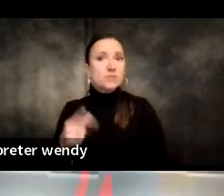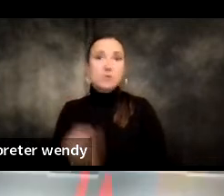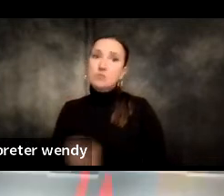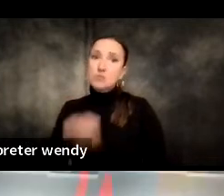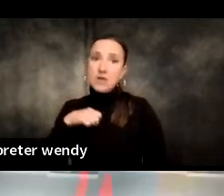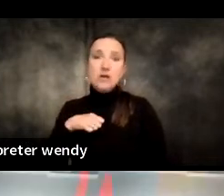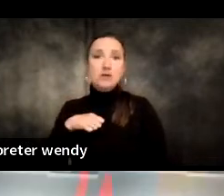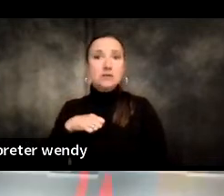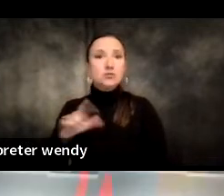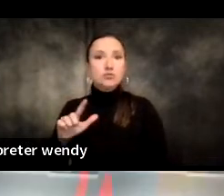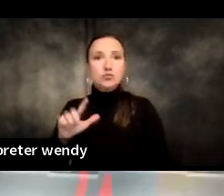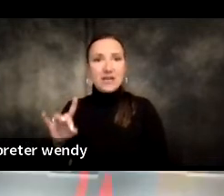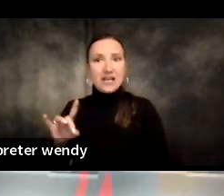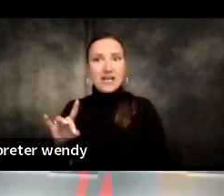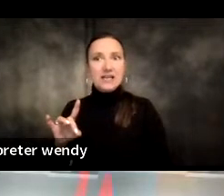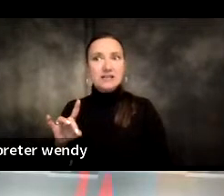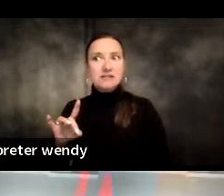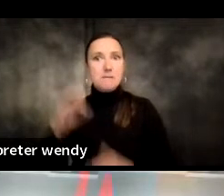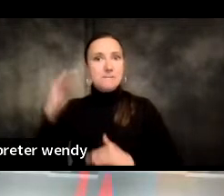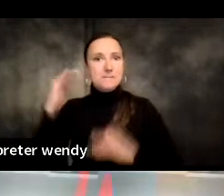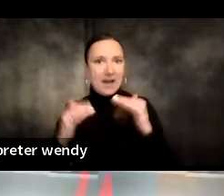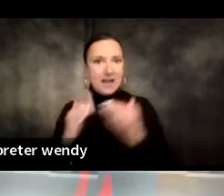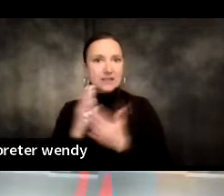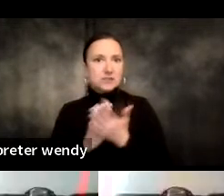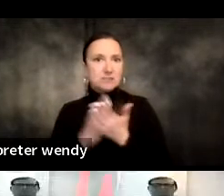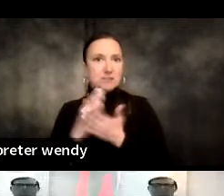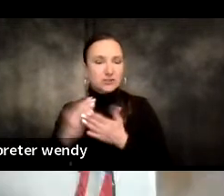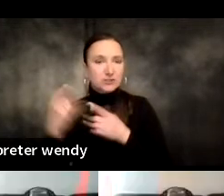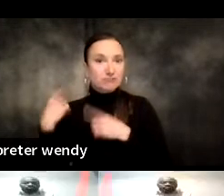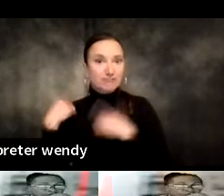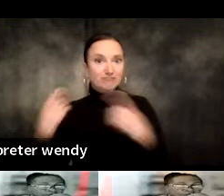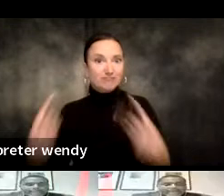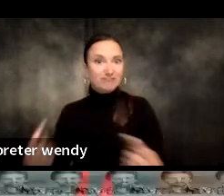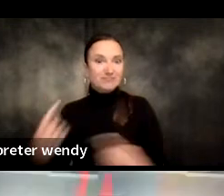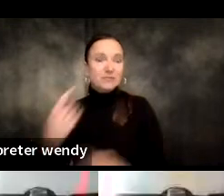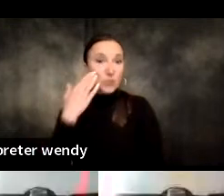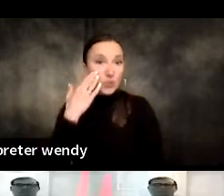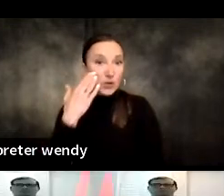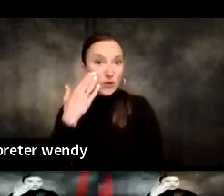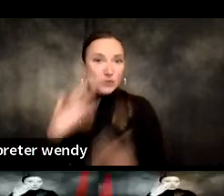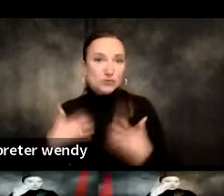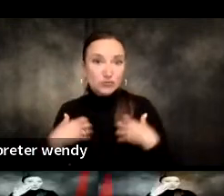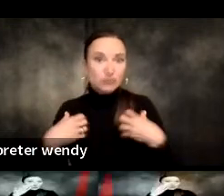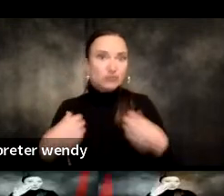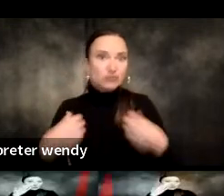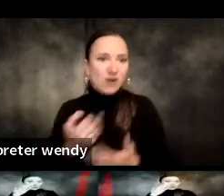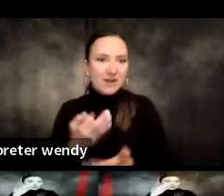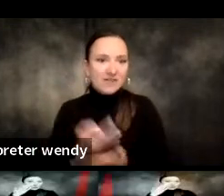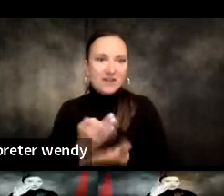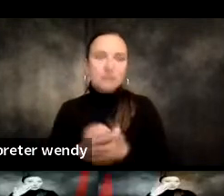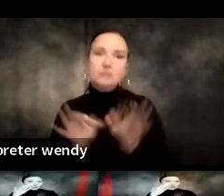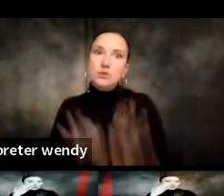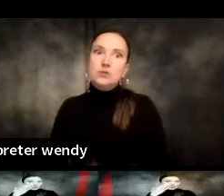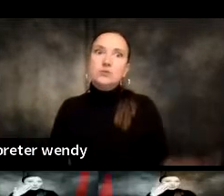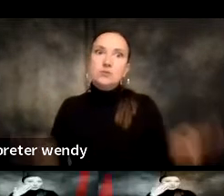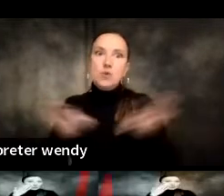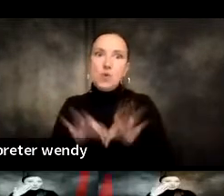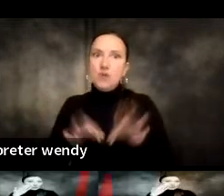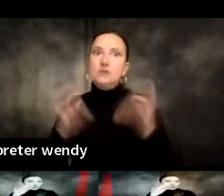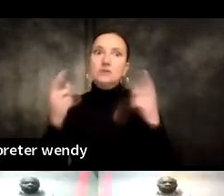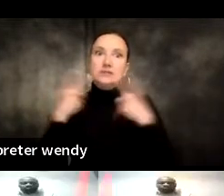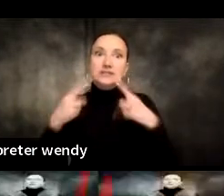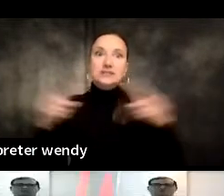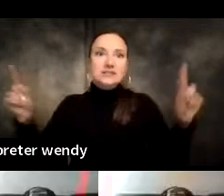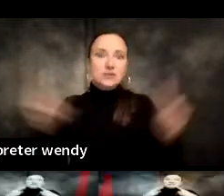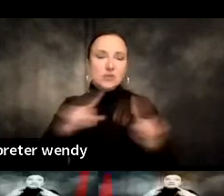is the 28th consecutive balanced budget, and we know that our strong finances, which are critical to our success in responding